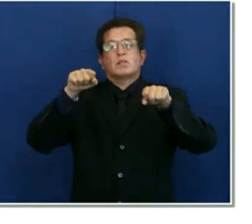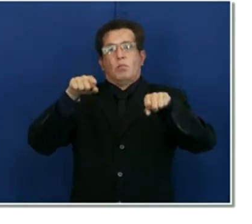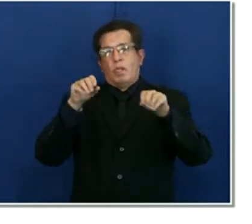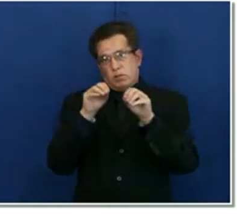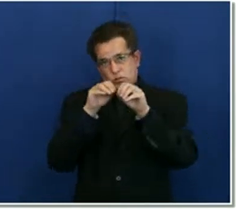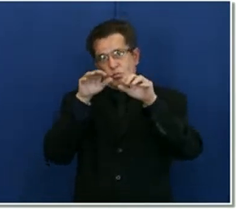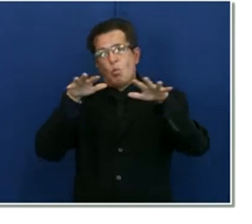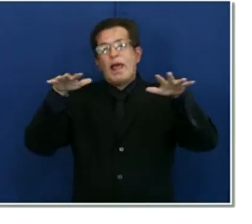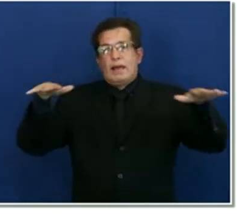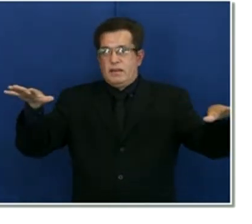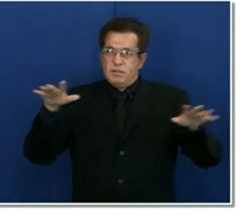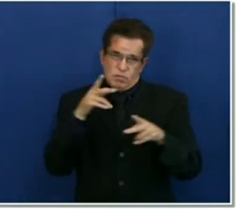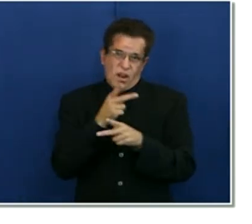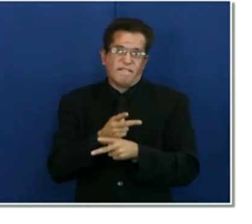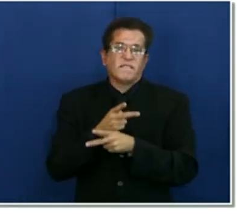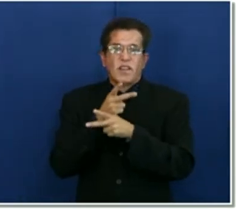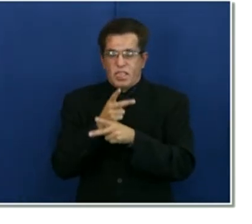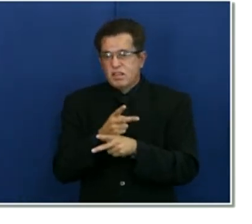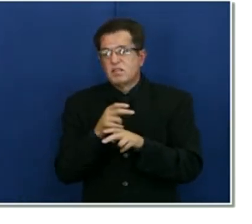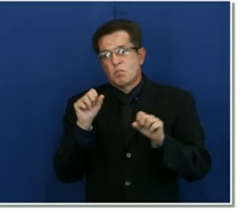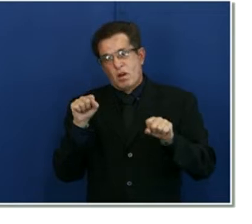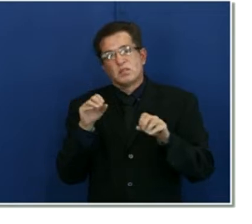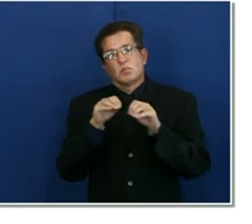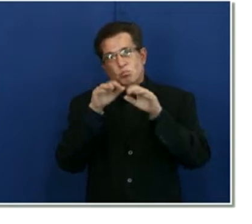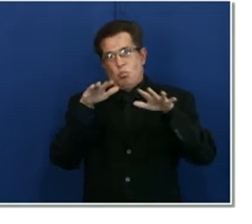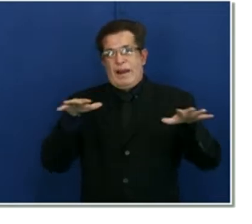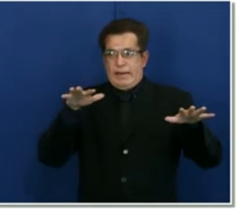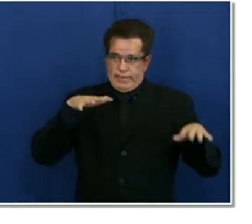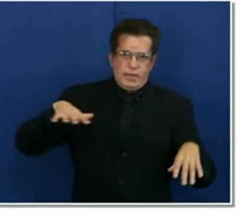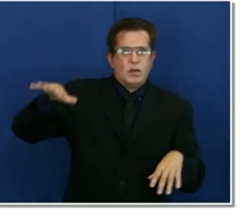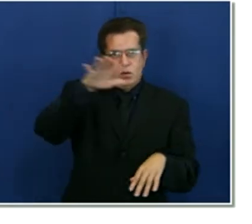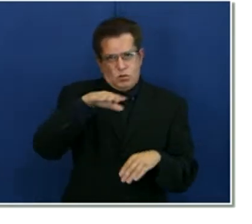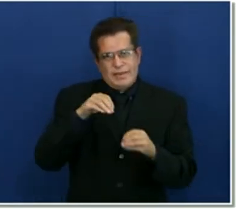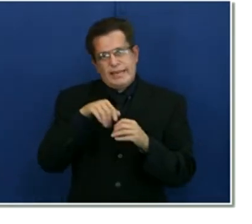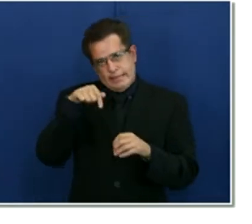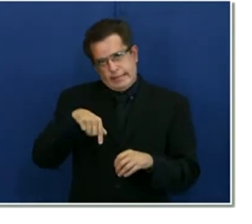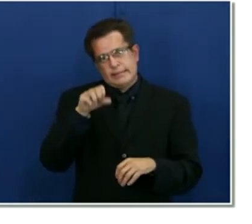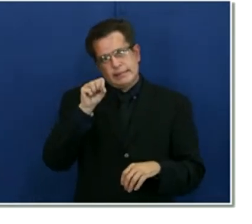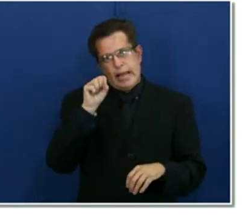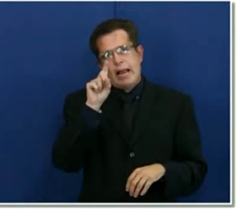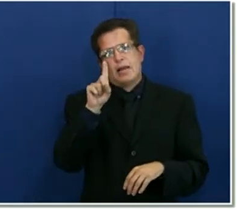of COVID-19 in our county. The adjusted, or